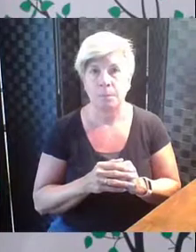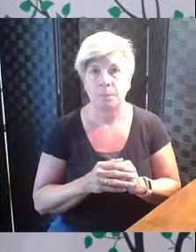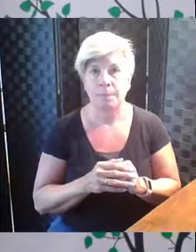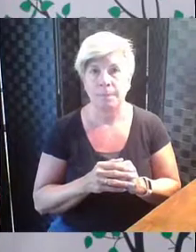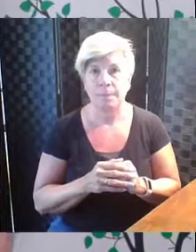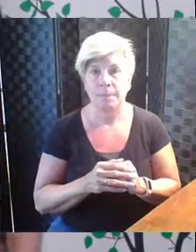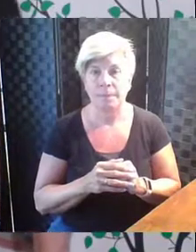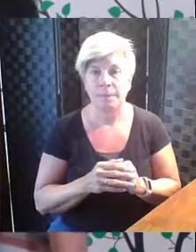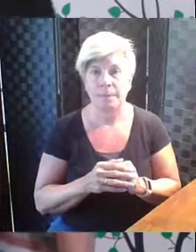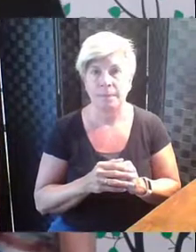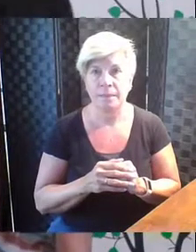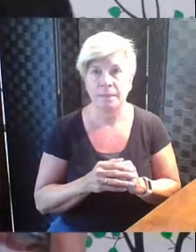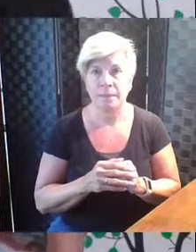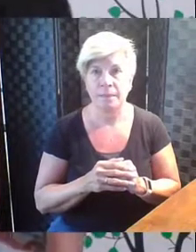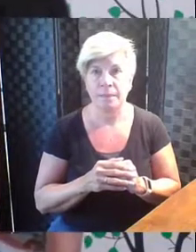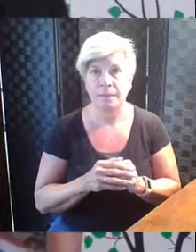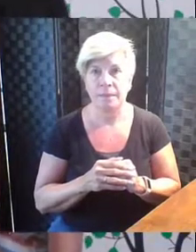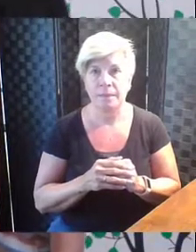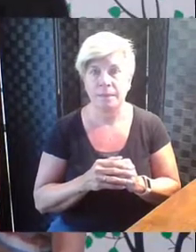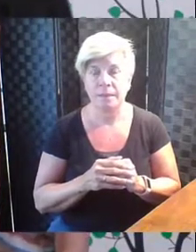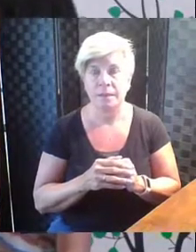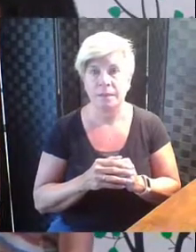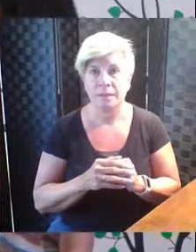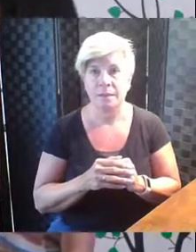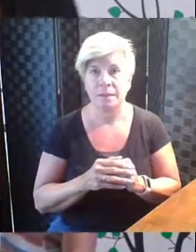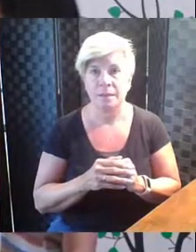And then from there,